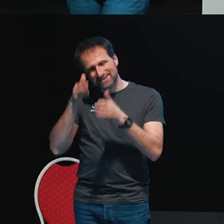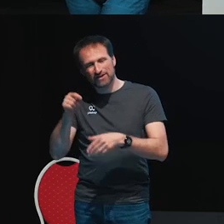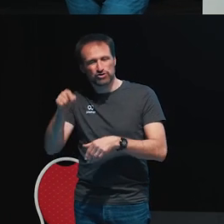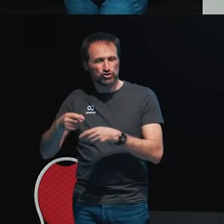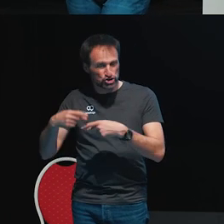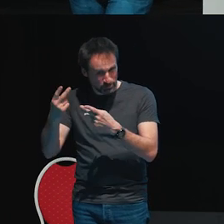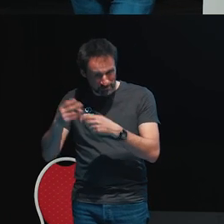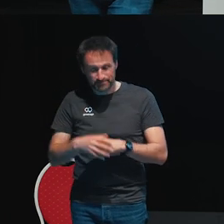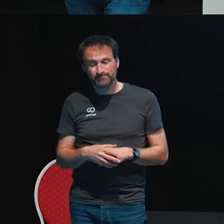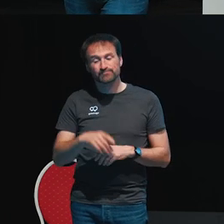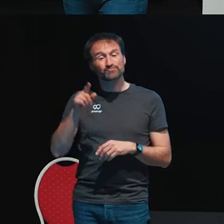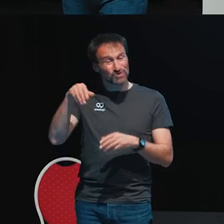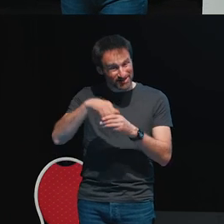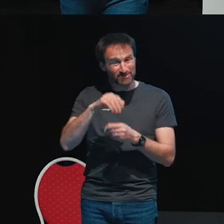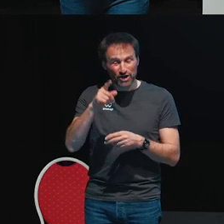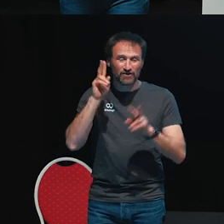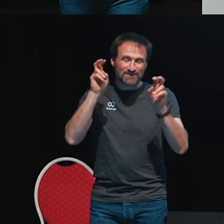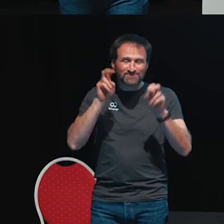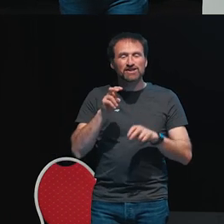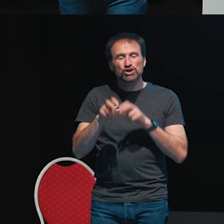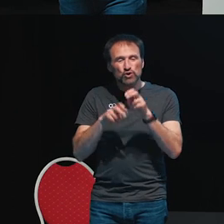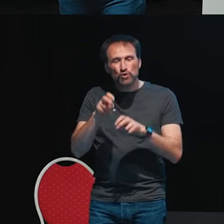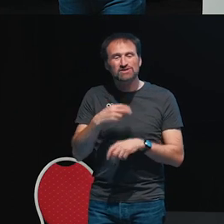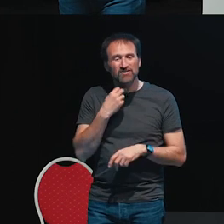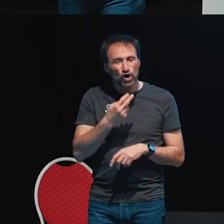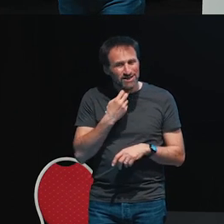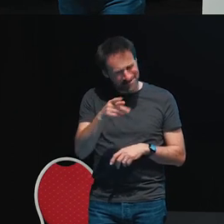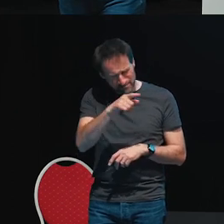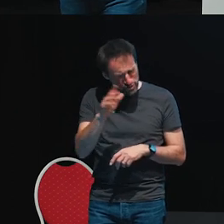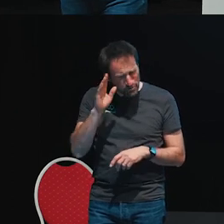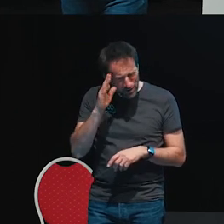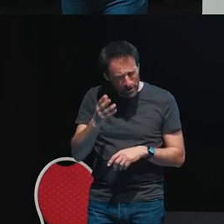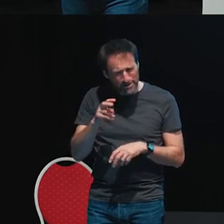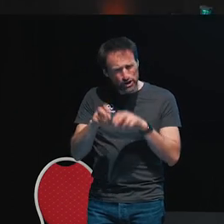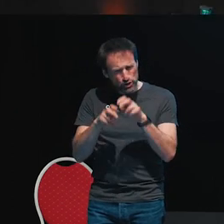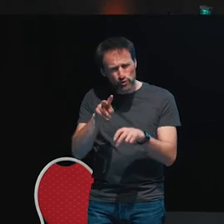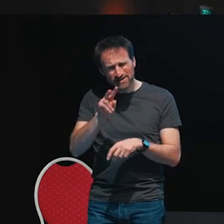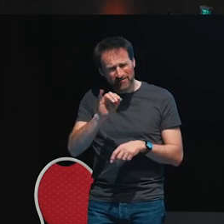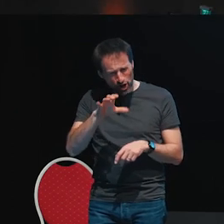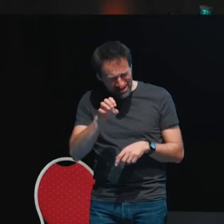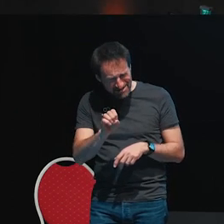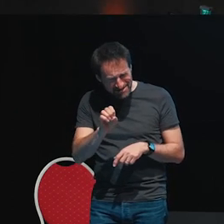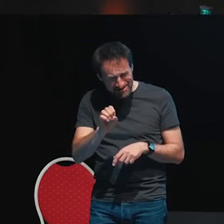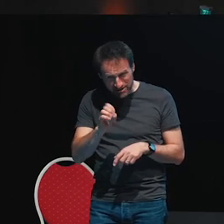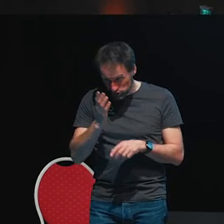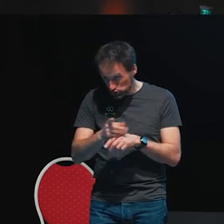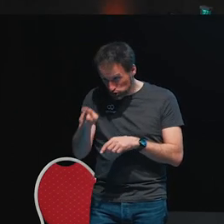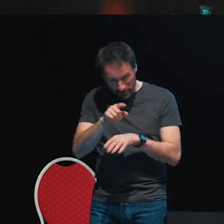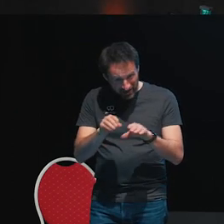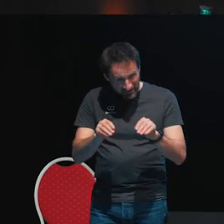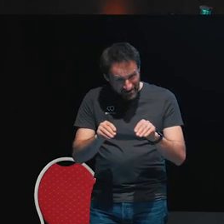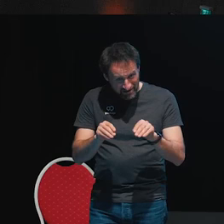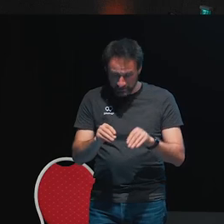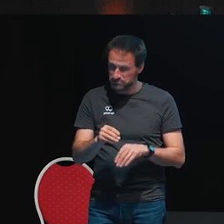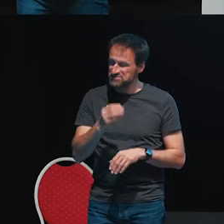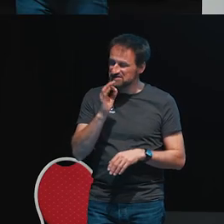what's called user voice, and it's, have you heard of Edge's user voice, and have any of you use it? this is also really good. You